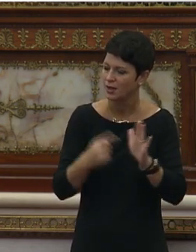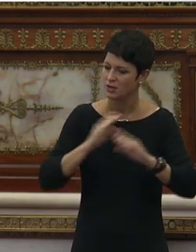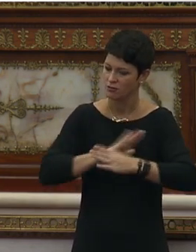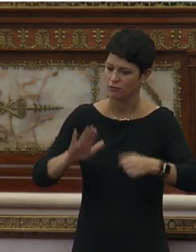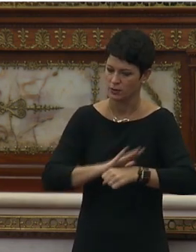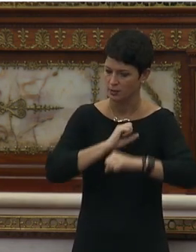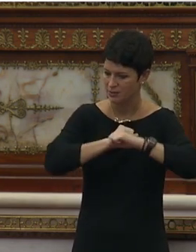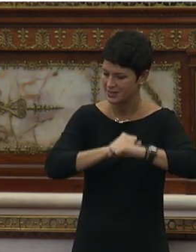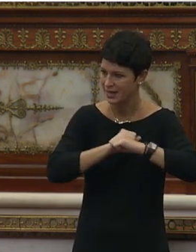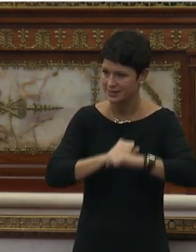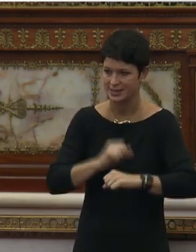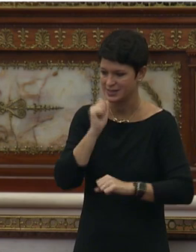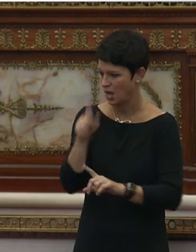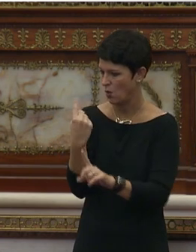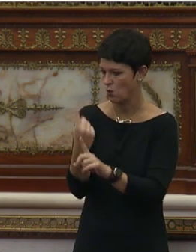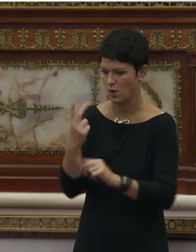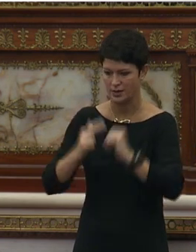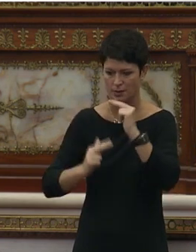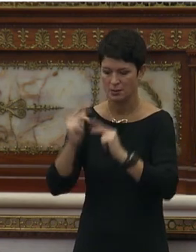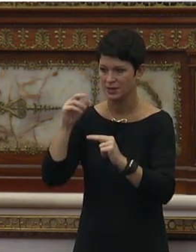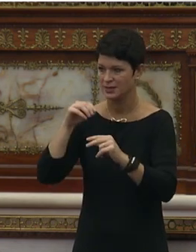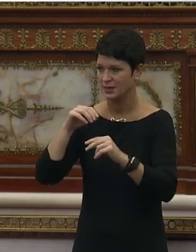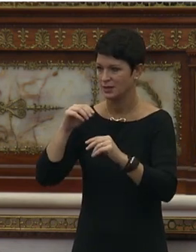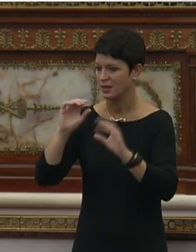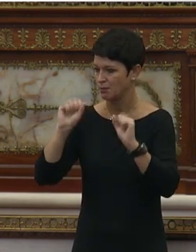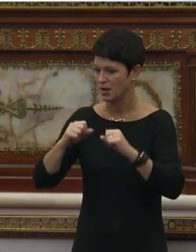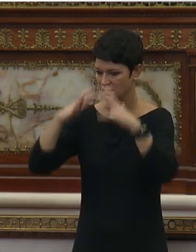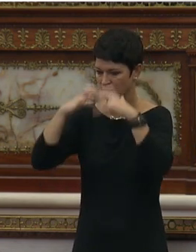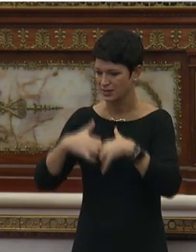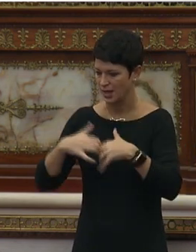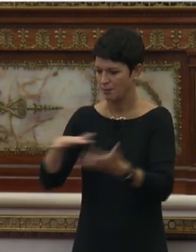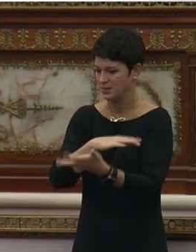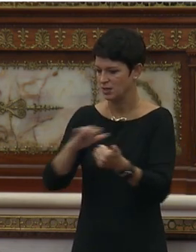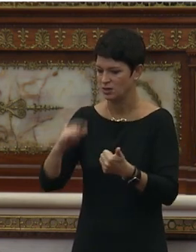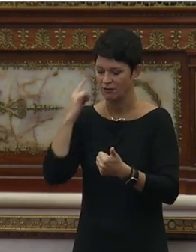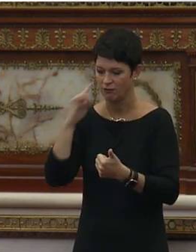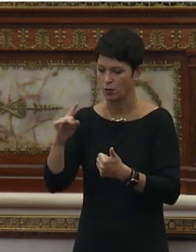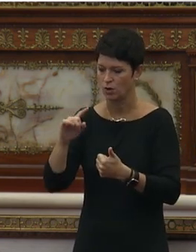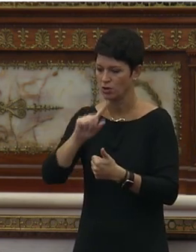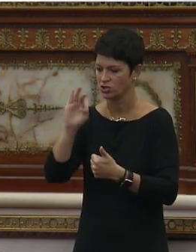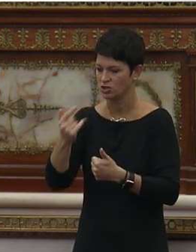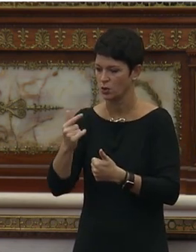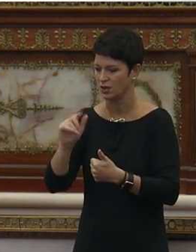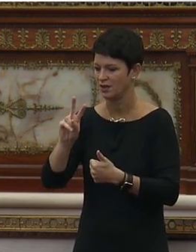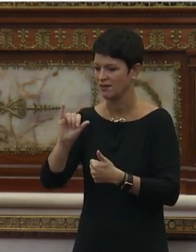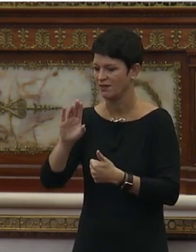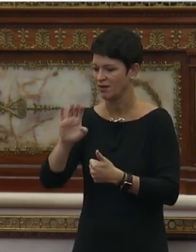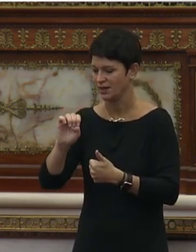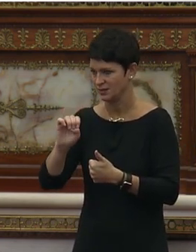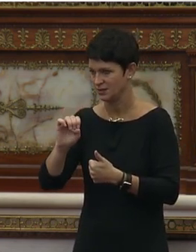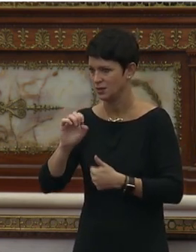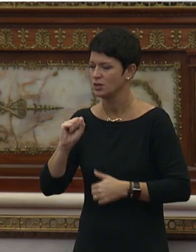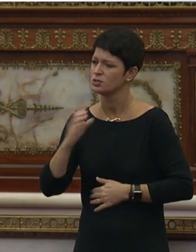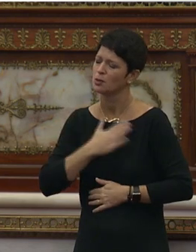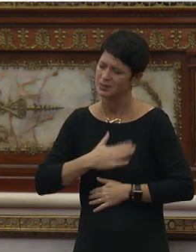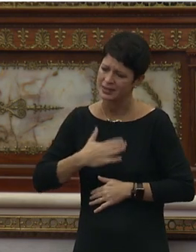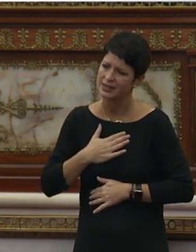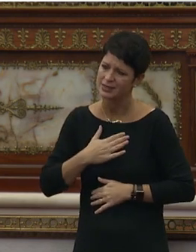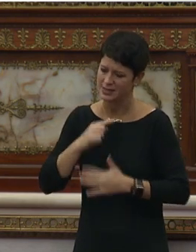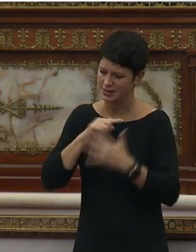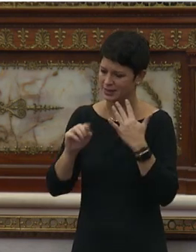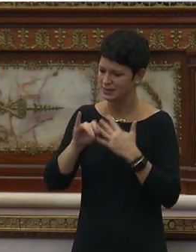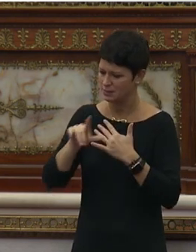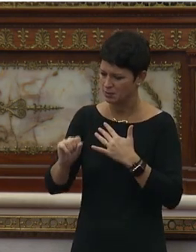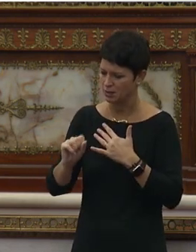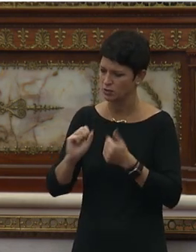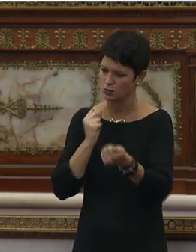protected. There's not a single building in danger of collapse or demolition for lack of a zoning variance. So here, these bills would